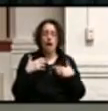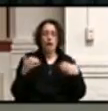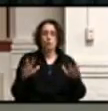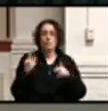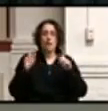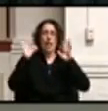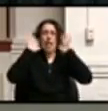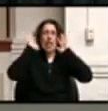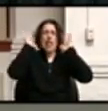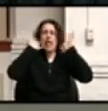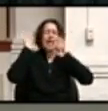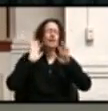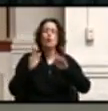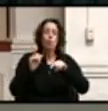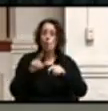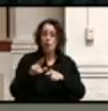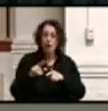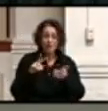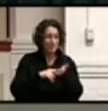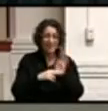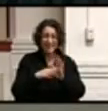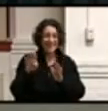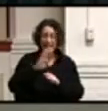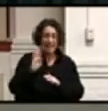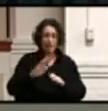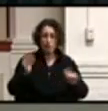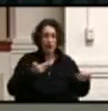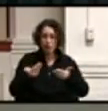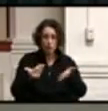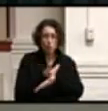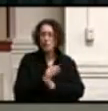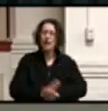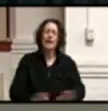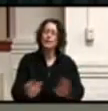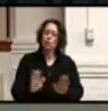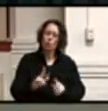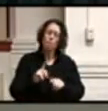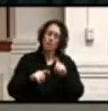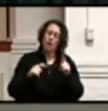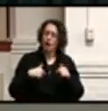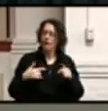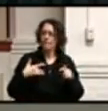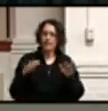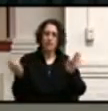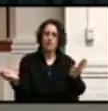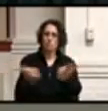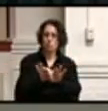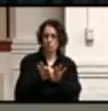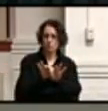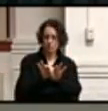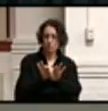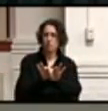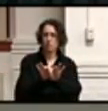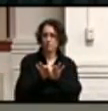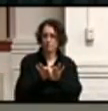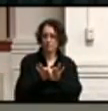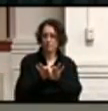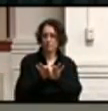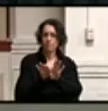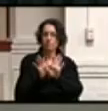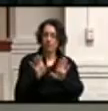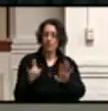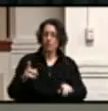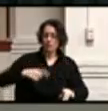we're never hiring new people. I think it's just important that we take a deep breath and